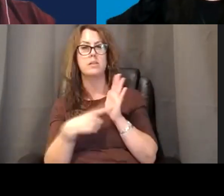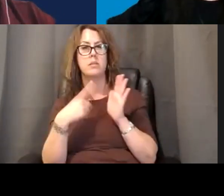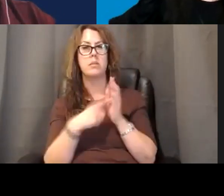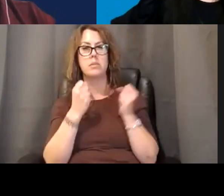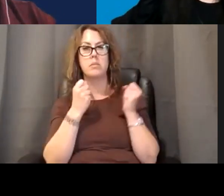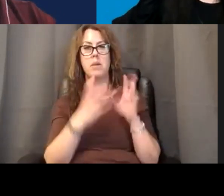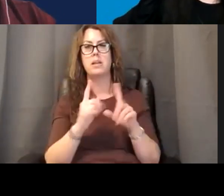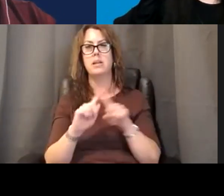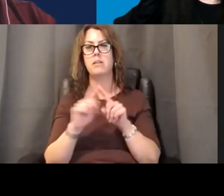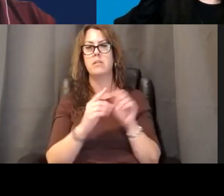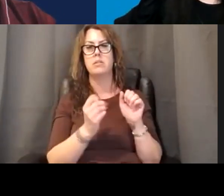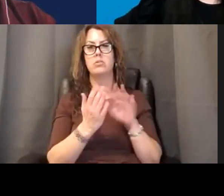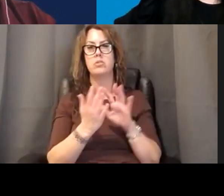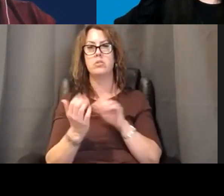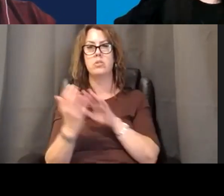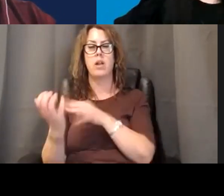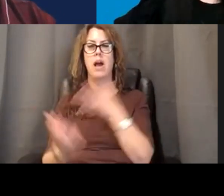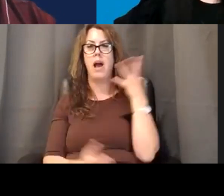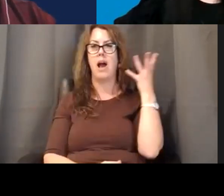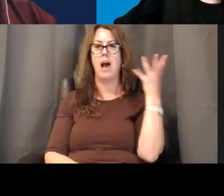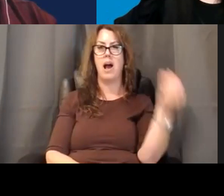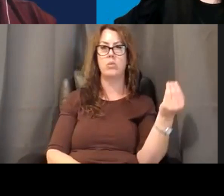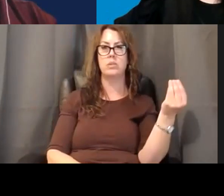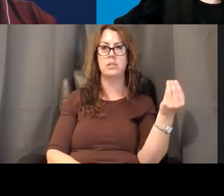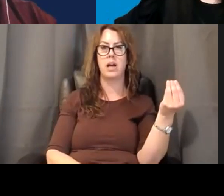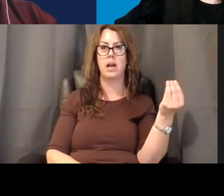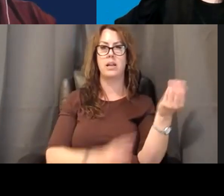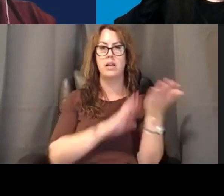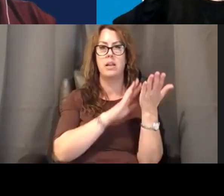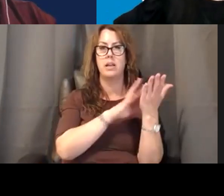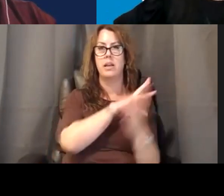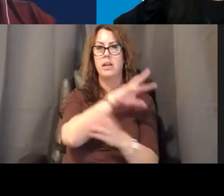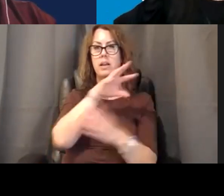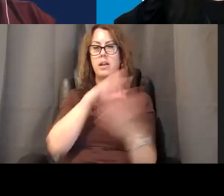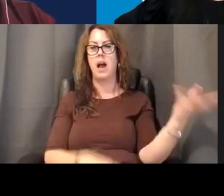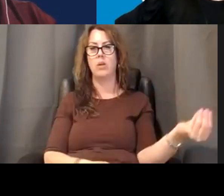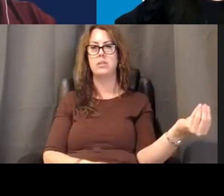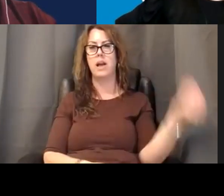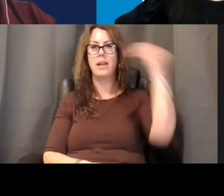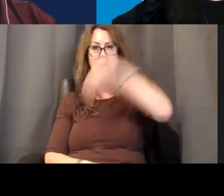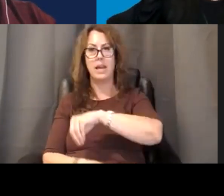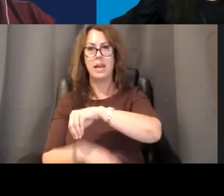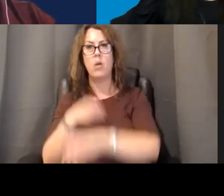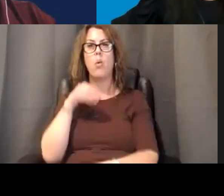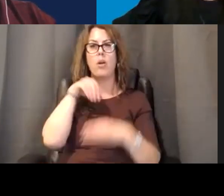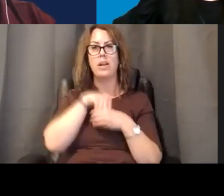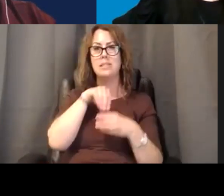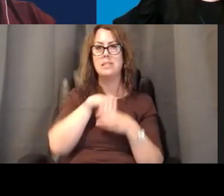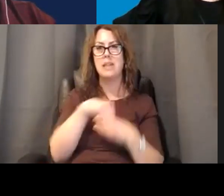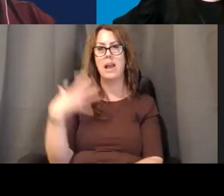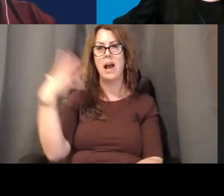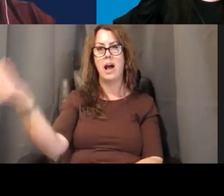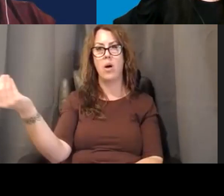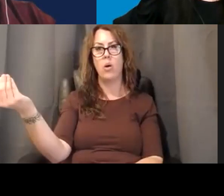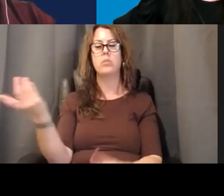that are outside in strategies as well as inside out. So what is driven by community and then what meets with